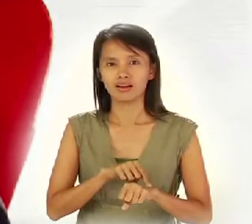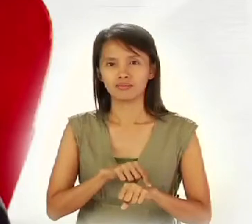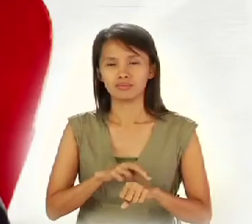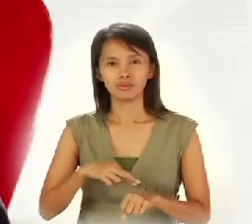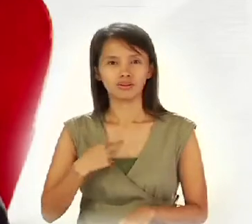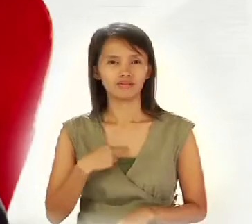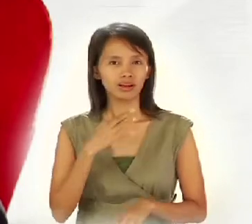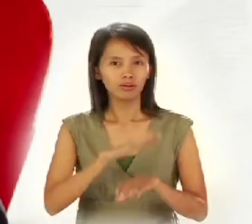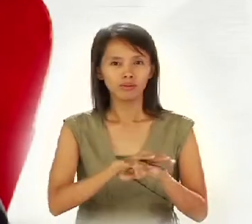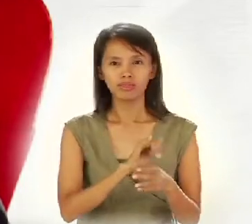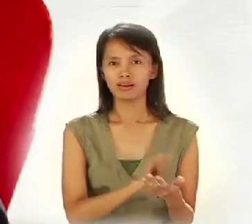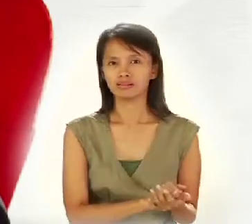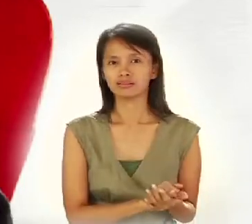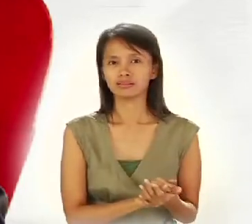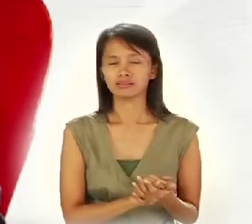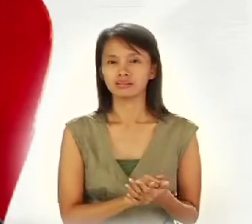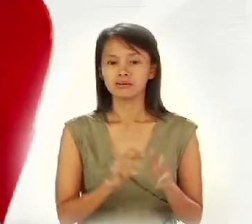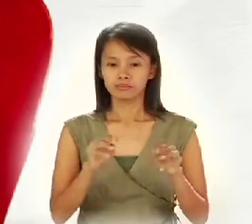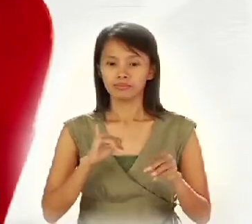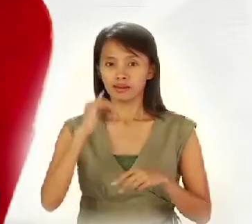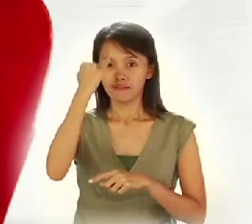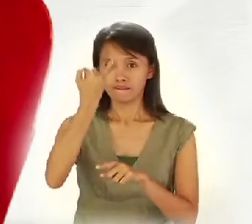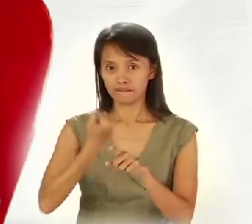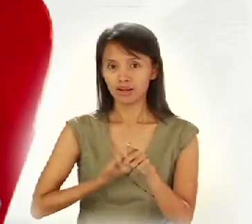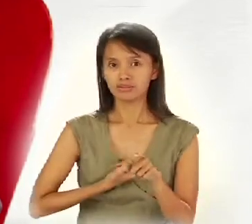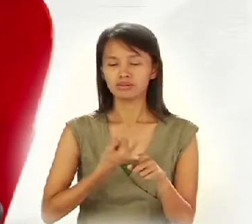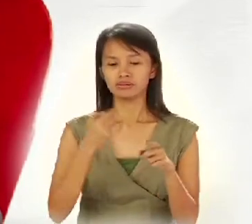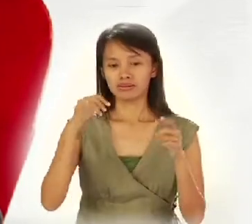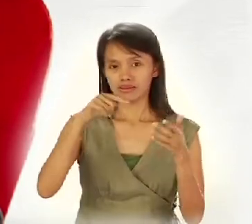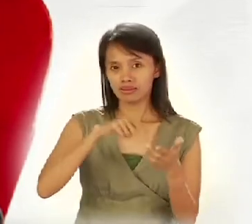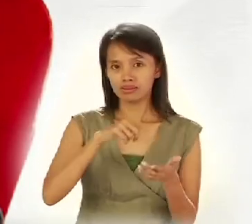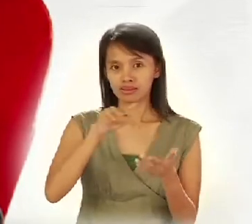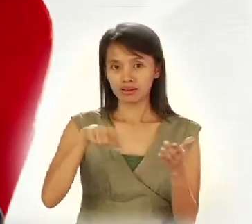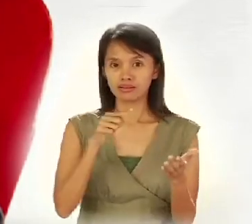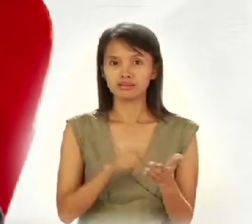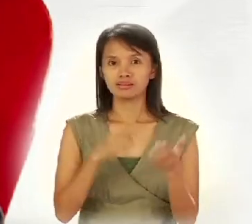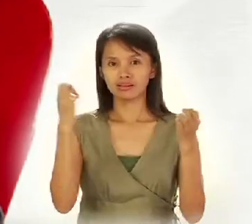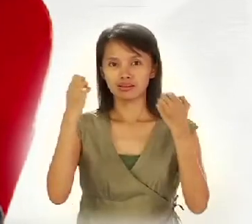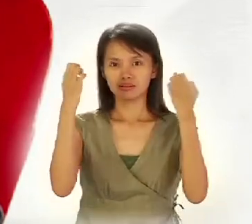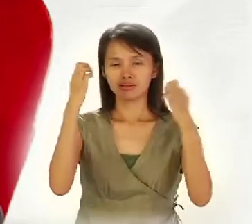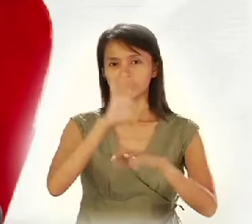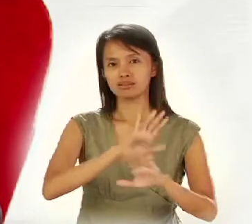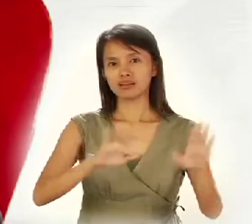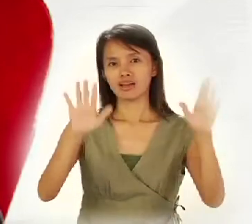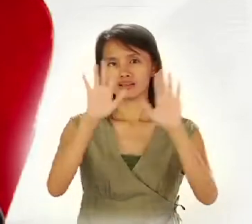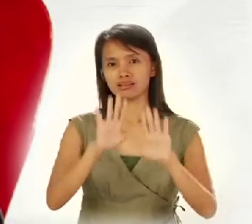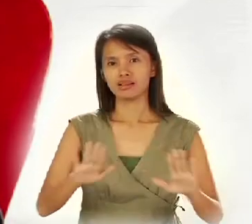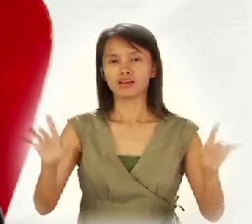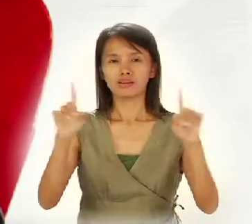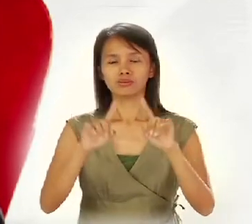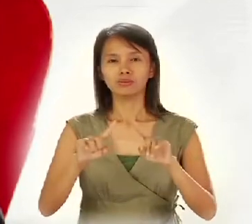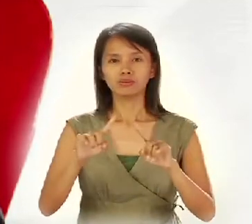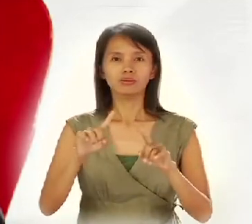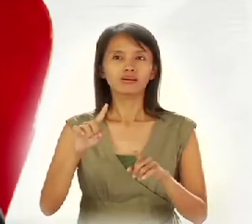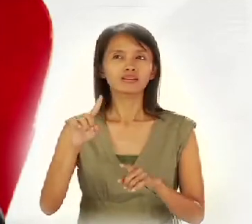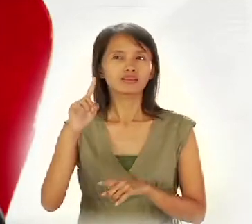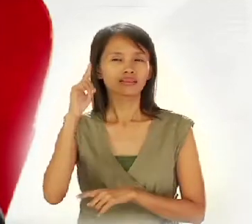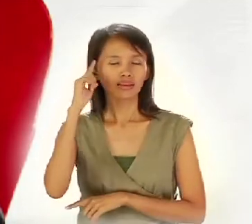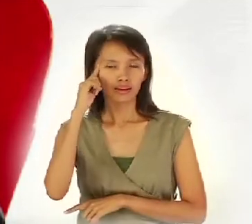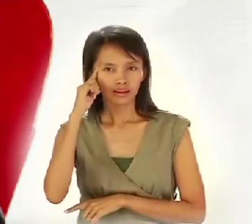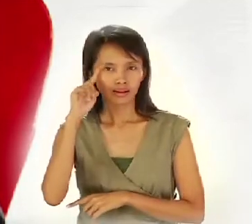reflect on this. May I invite you on this Easter Sunday to dwell on this